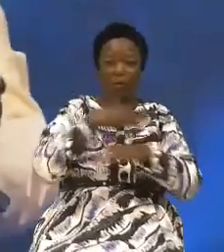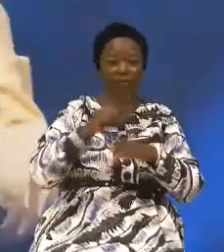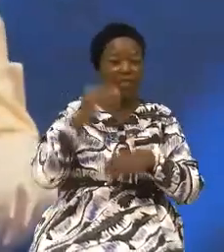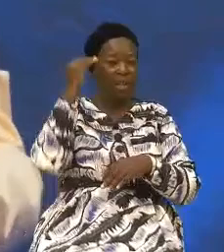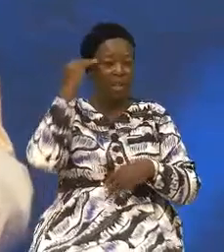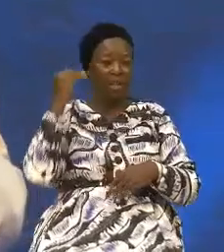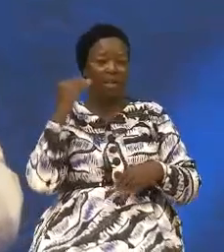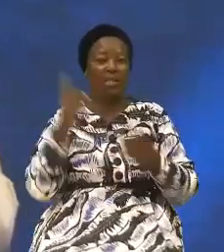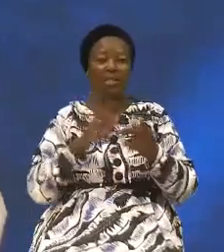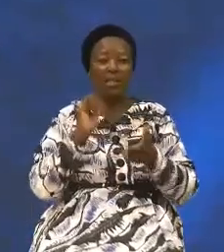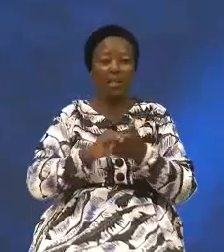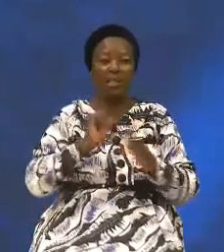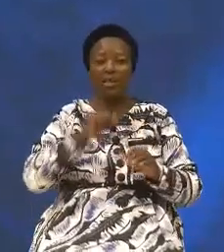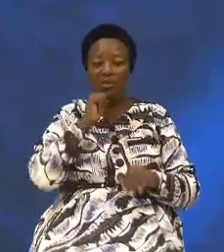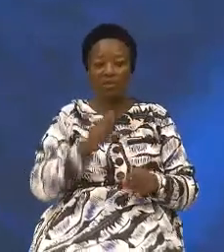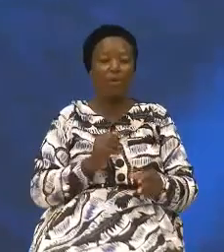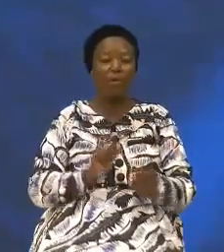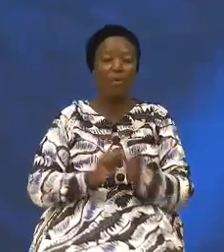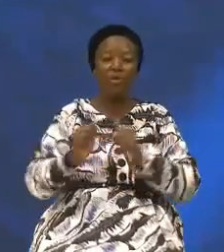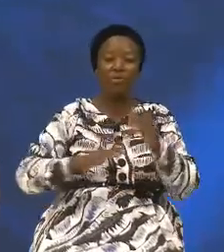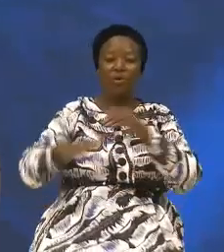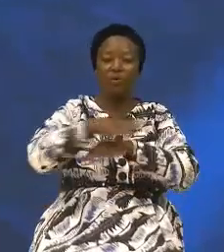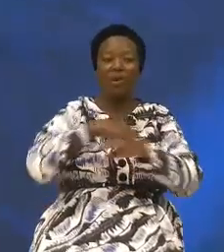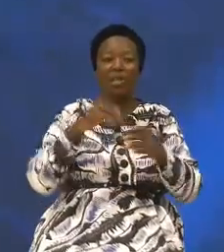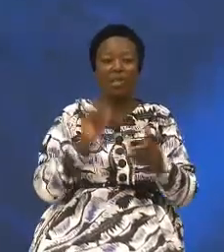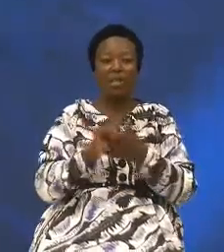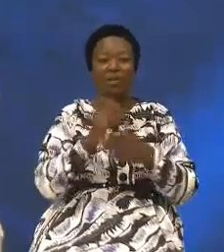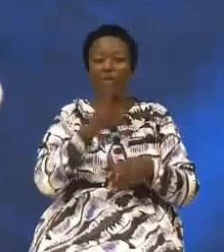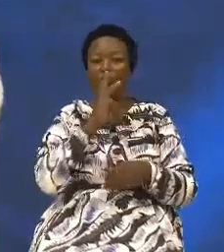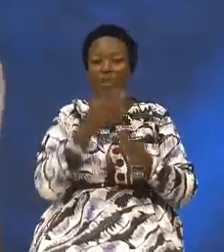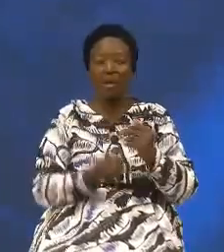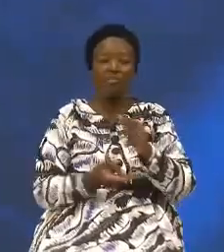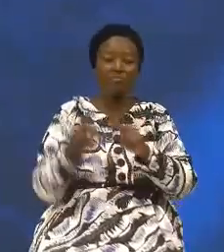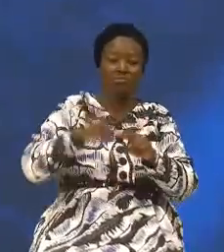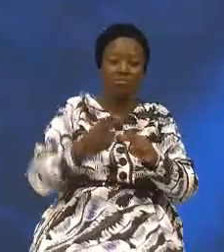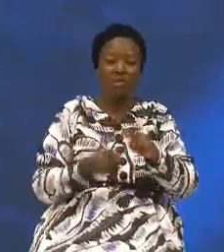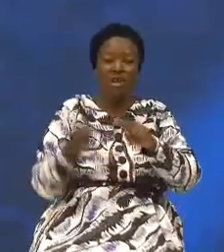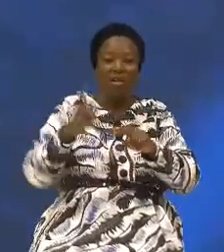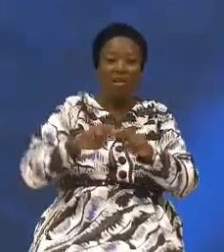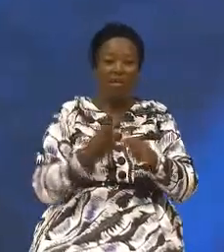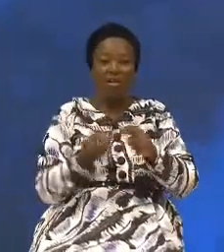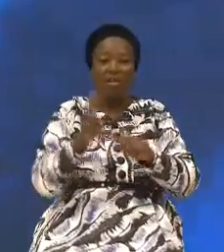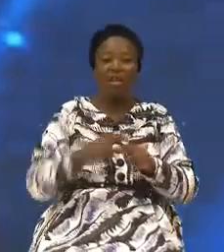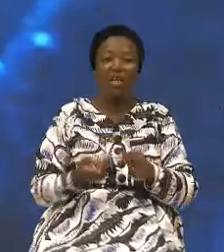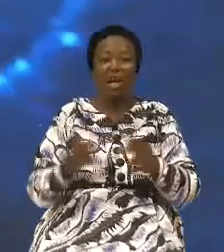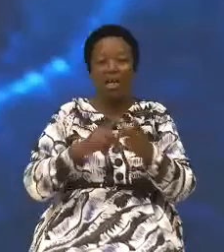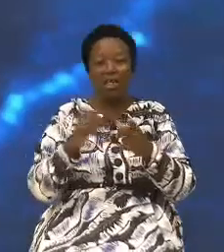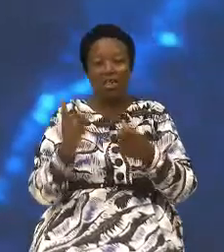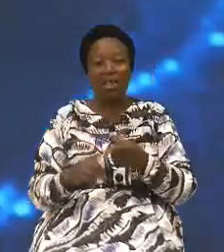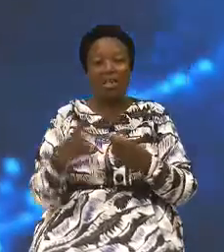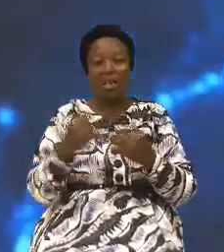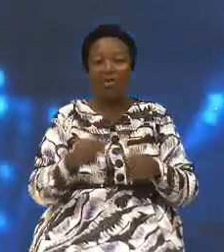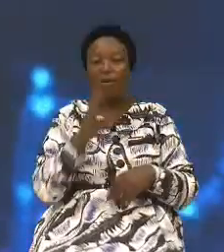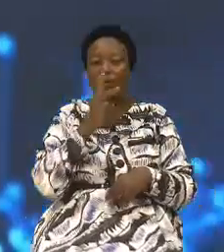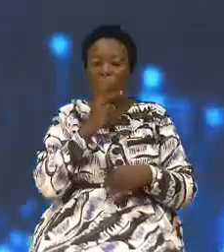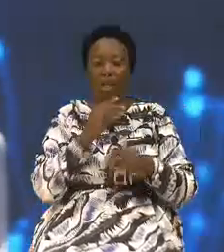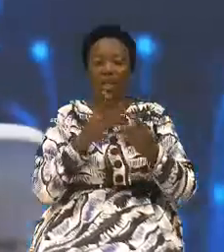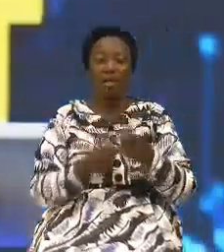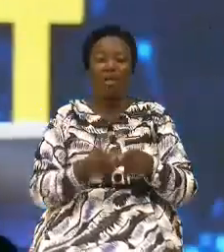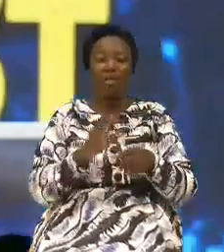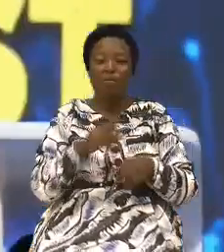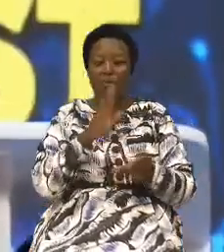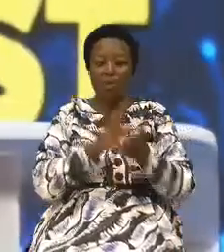for the waters were rising, and the waters to swim in, a river that could not